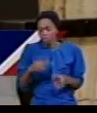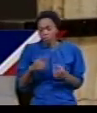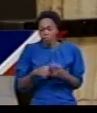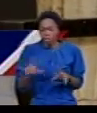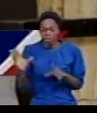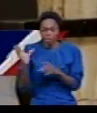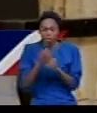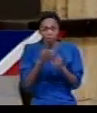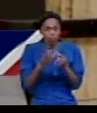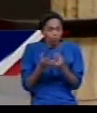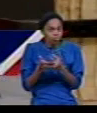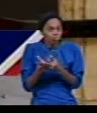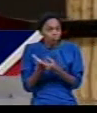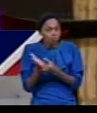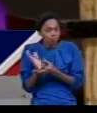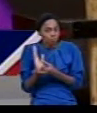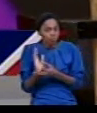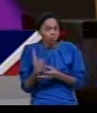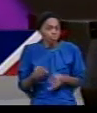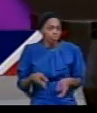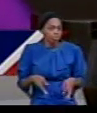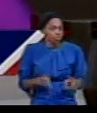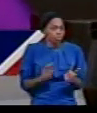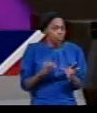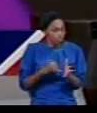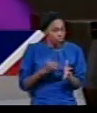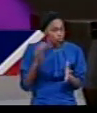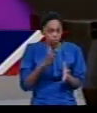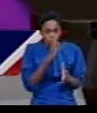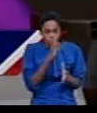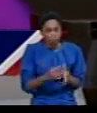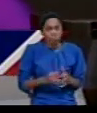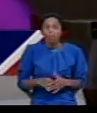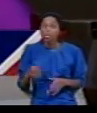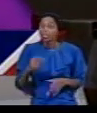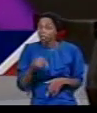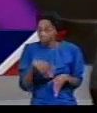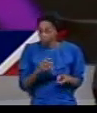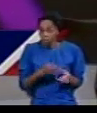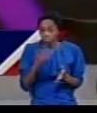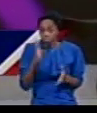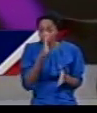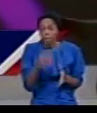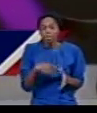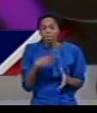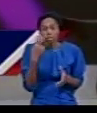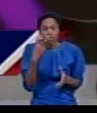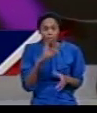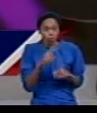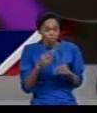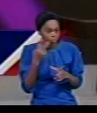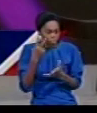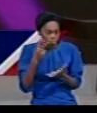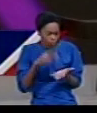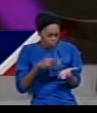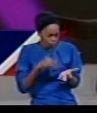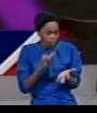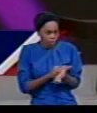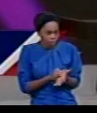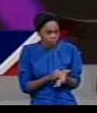through, the way it ought to be. The way it ought to be is this: when you read that sentence,